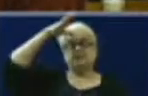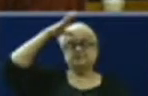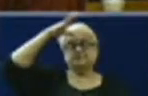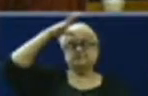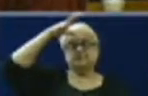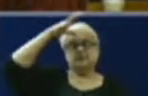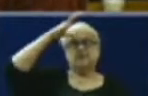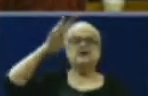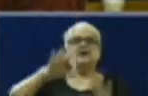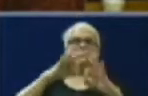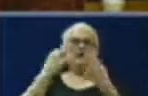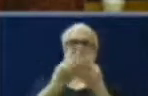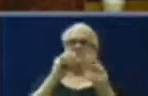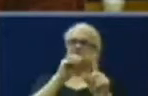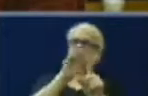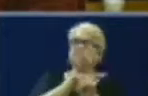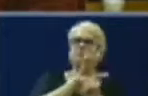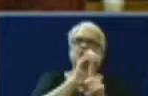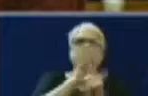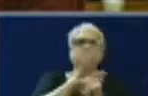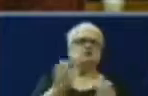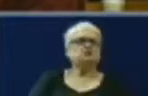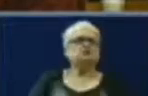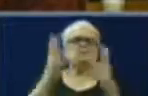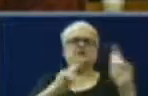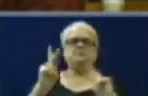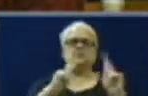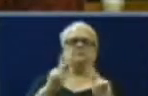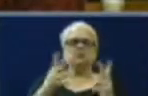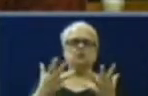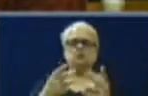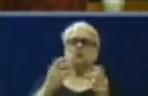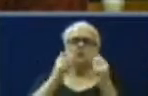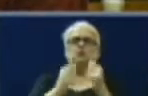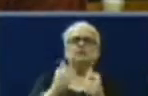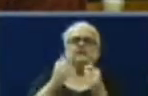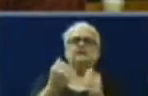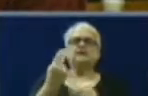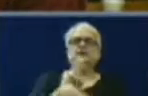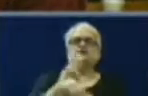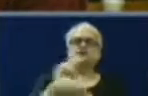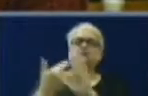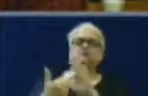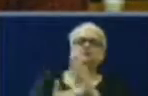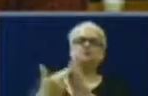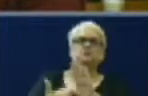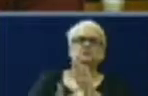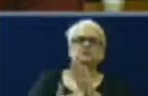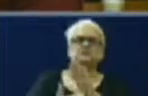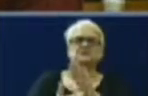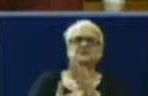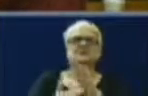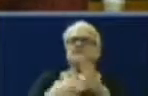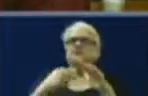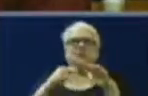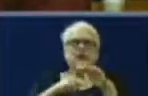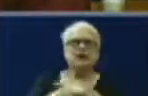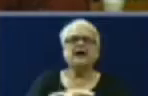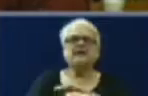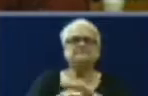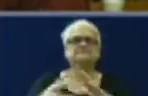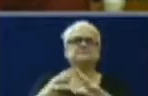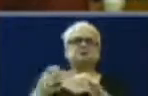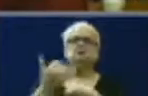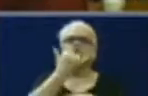been exposed to too many people employed in this school district who are quick to use the rules as a bludgeon to obfuscate wrongdoing and frustrate